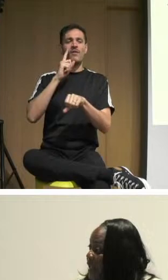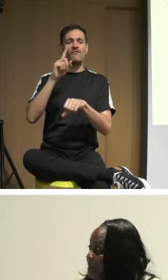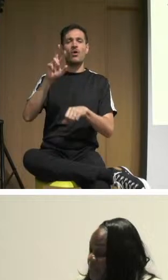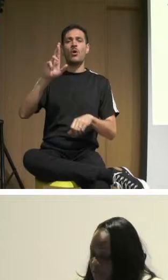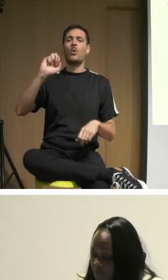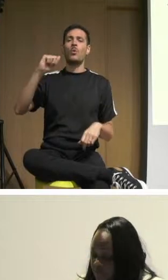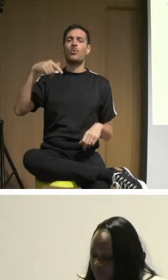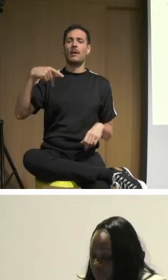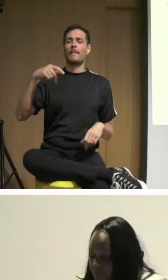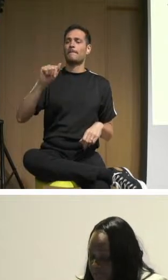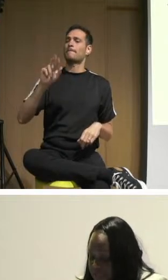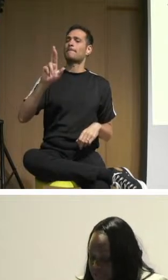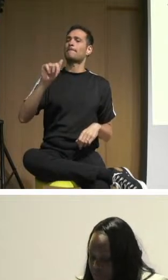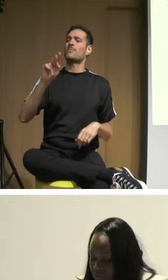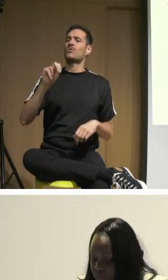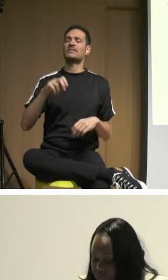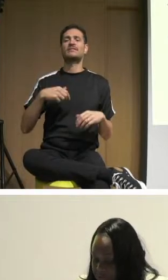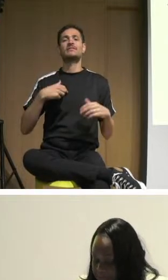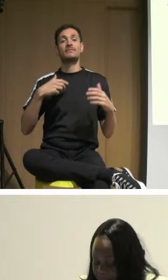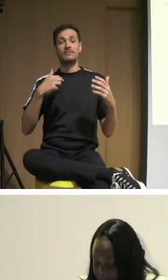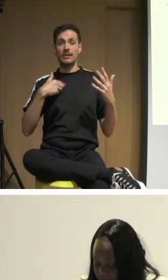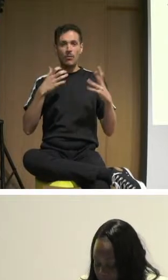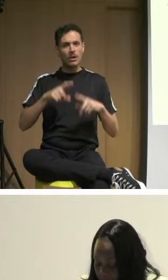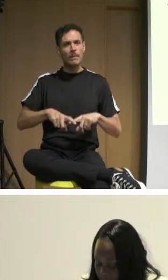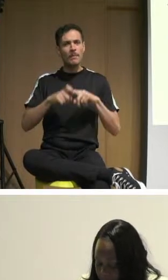about that, and if anyone has any questions.